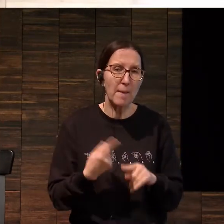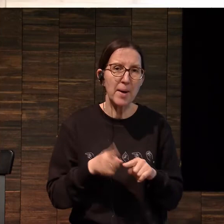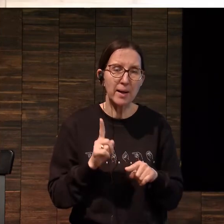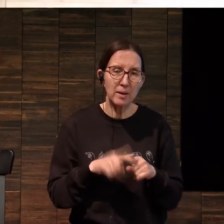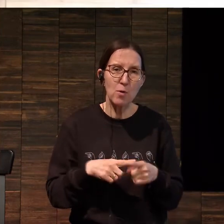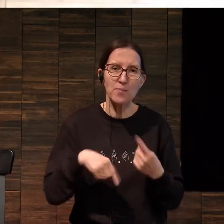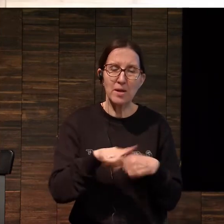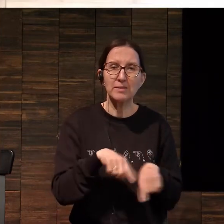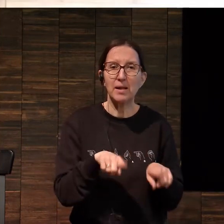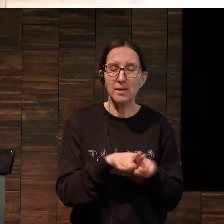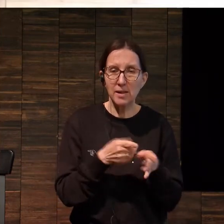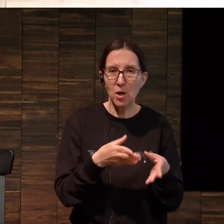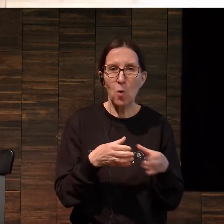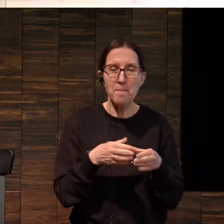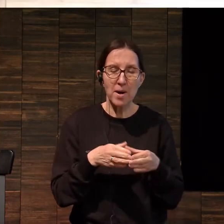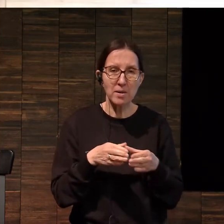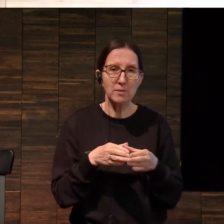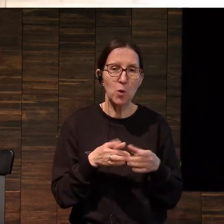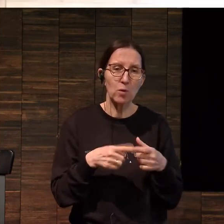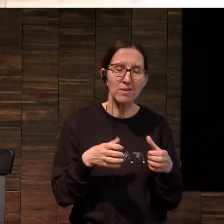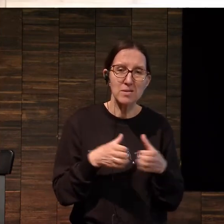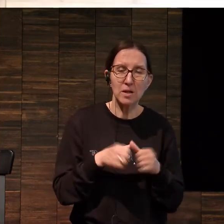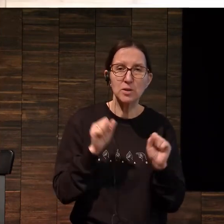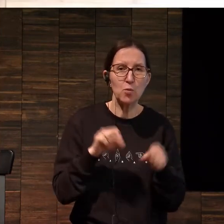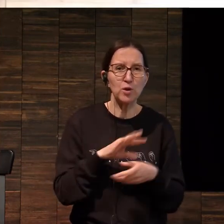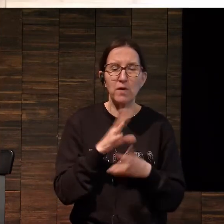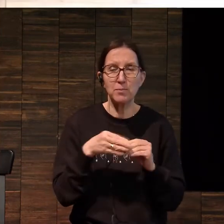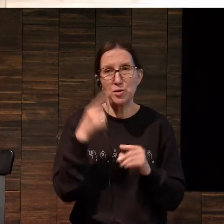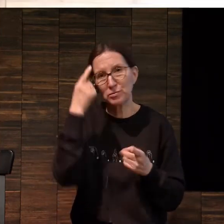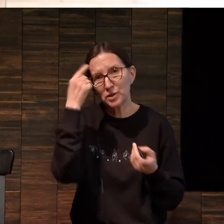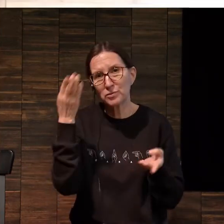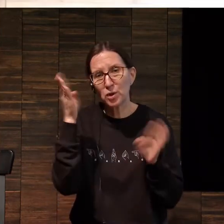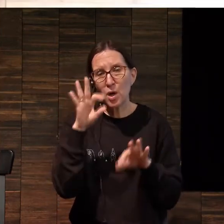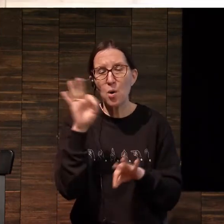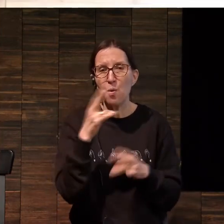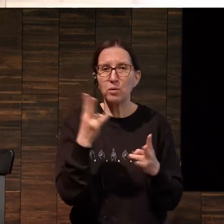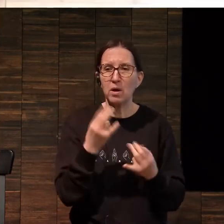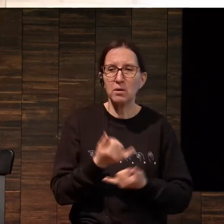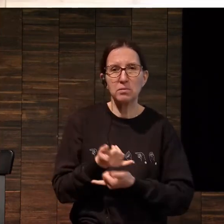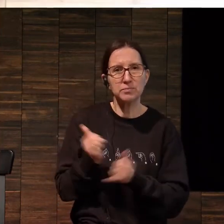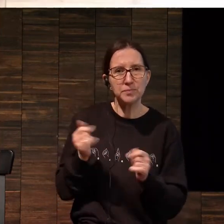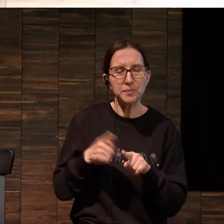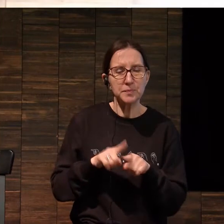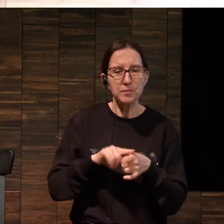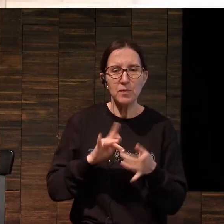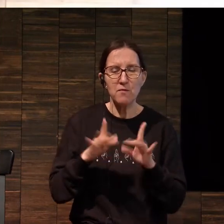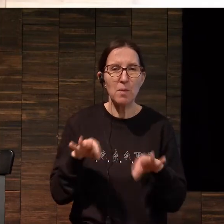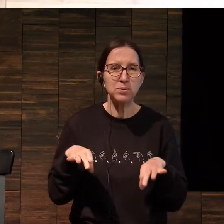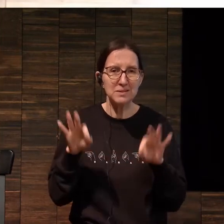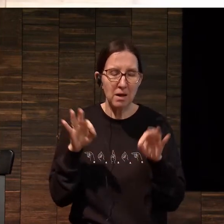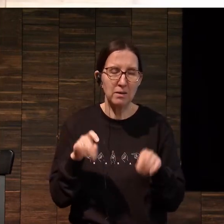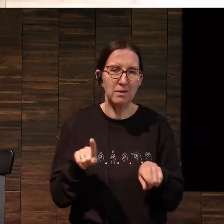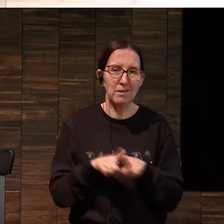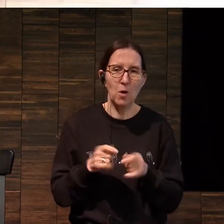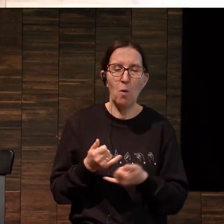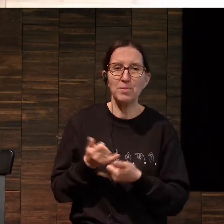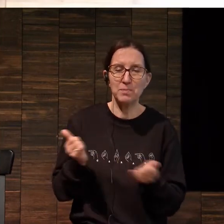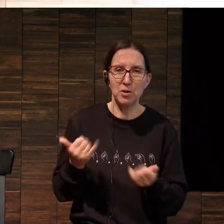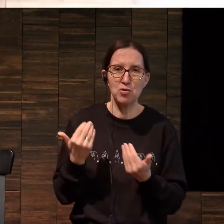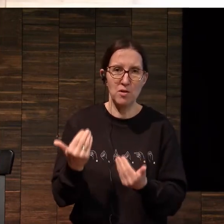all. So accessibility for them, they might only vaguely be aware of it, but not really understand it.